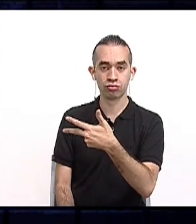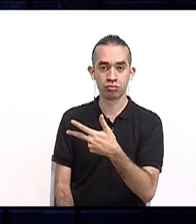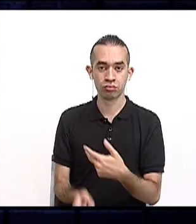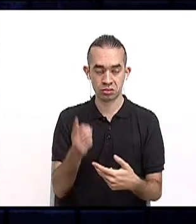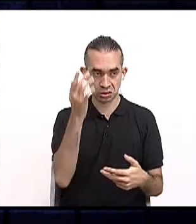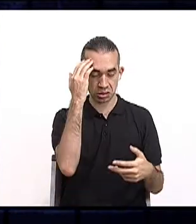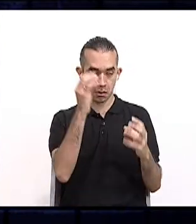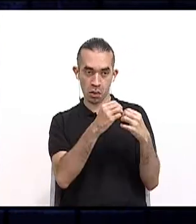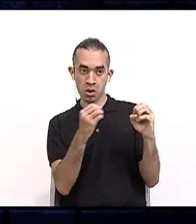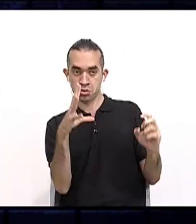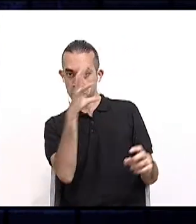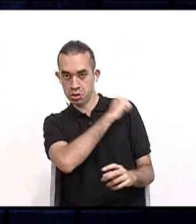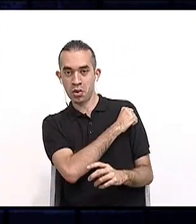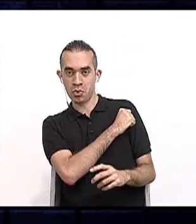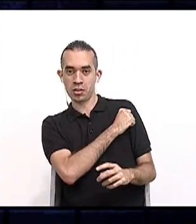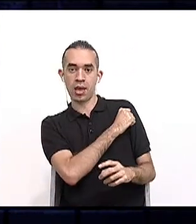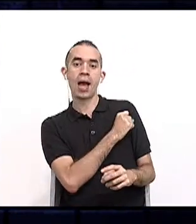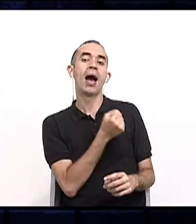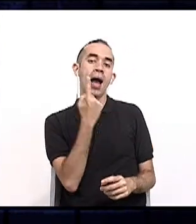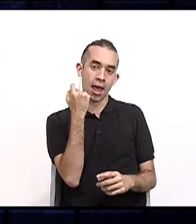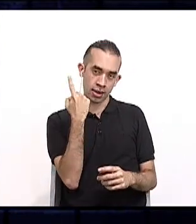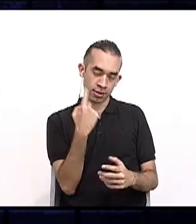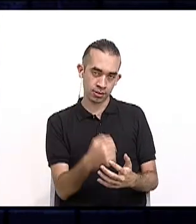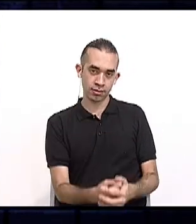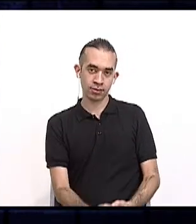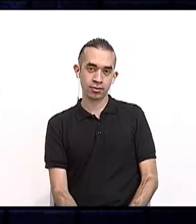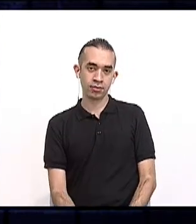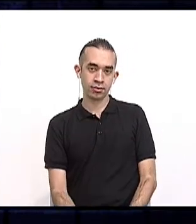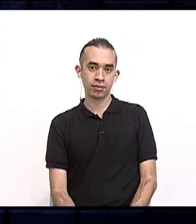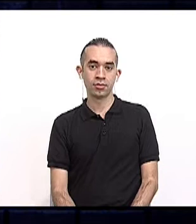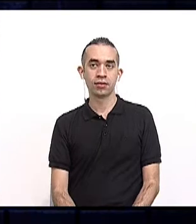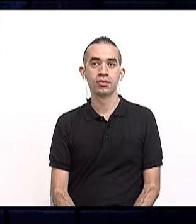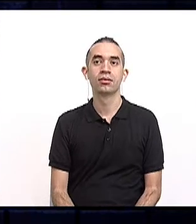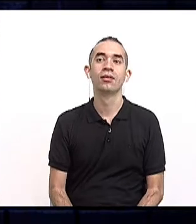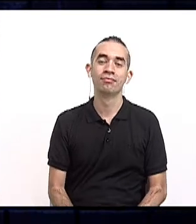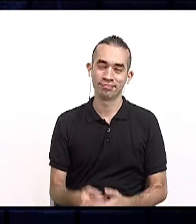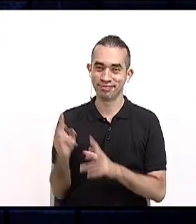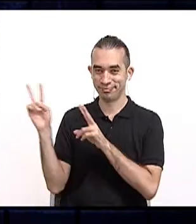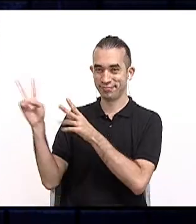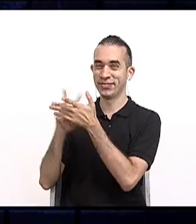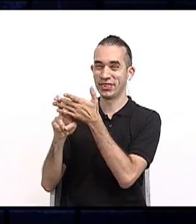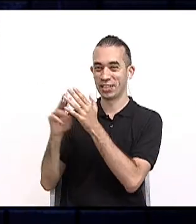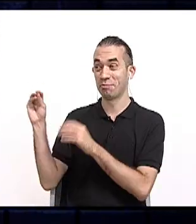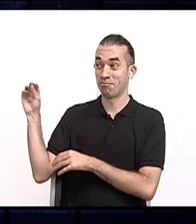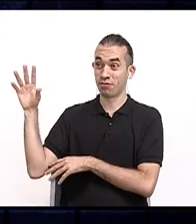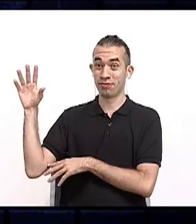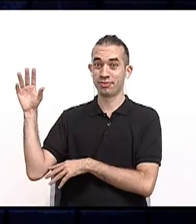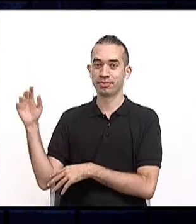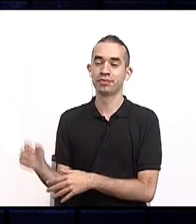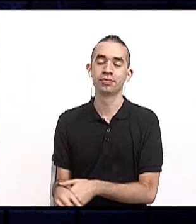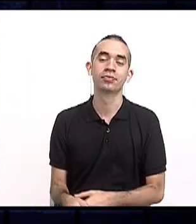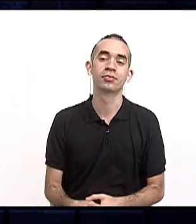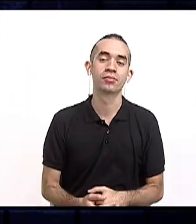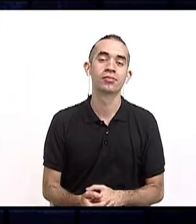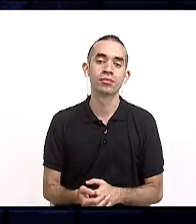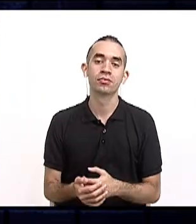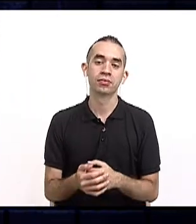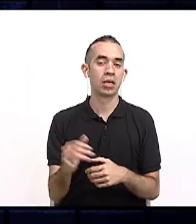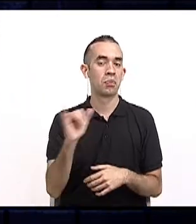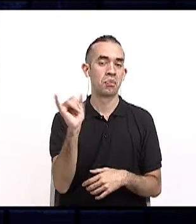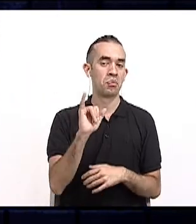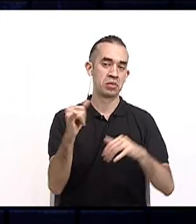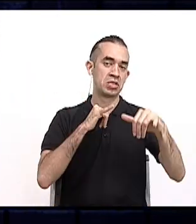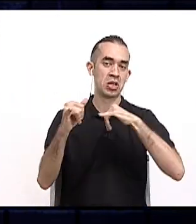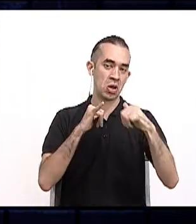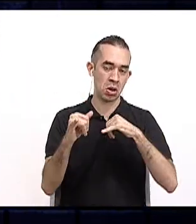in context. That is a strategy we use in reading, right? It's founder. Very good. The founder is an entrepreneur. So you are